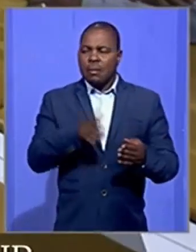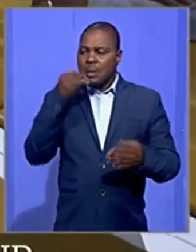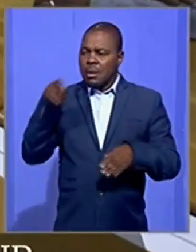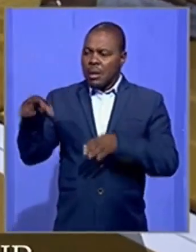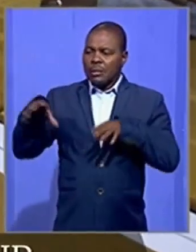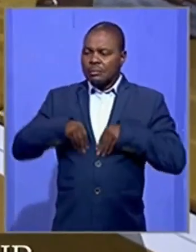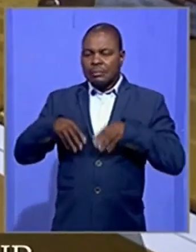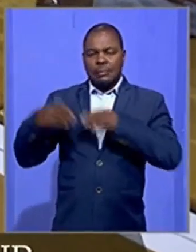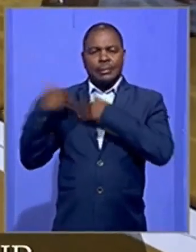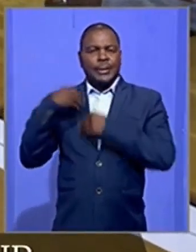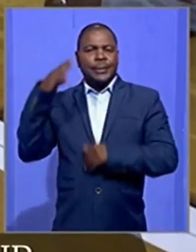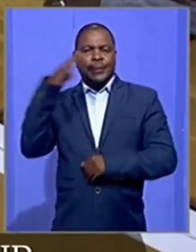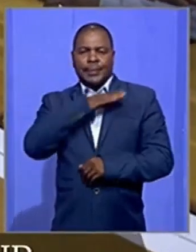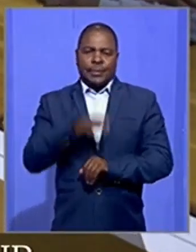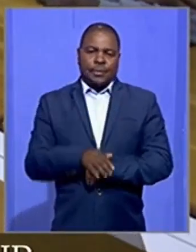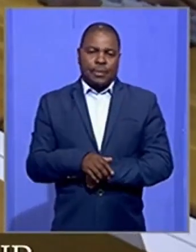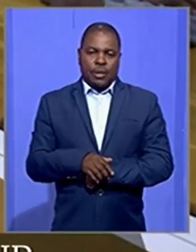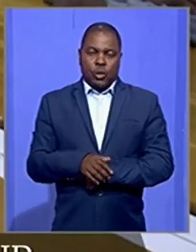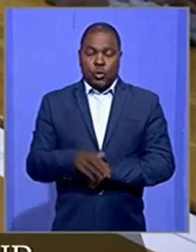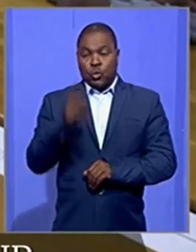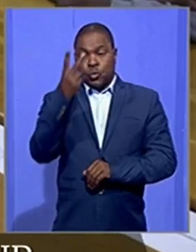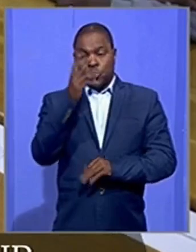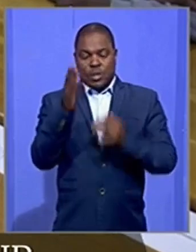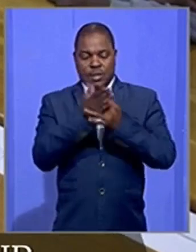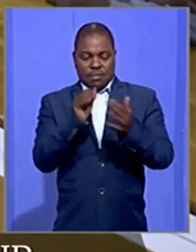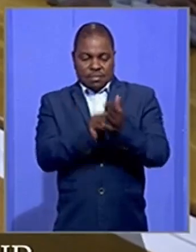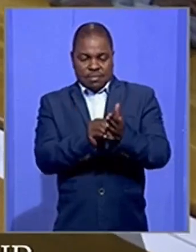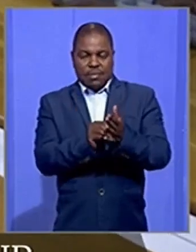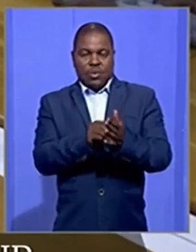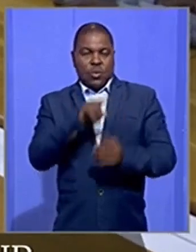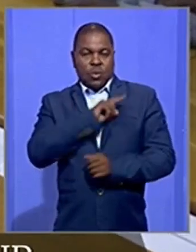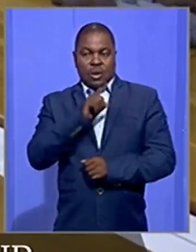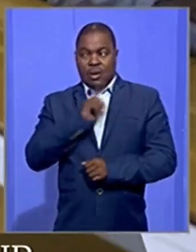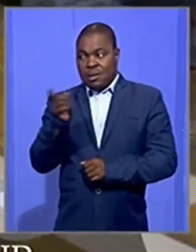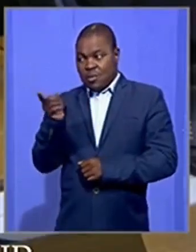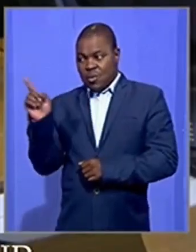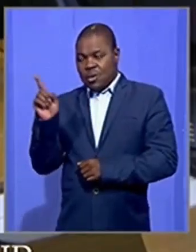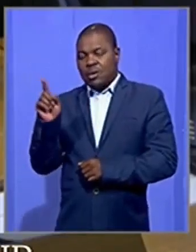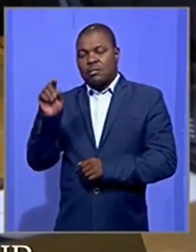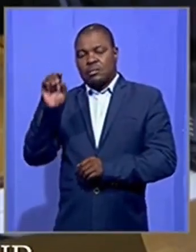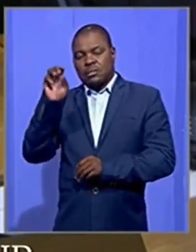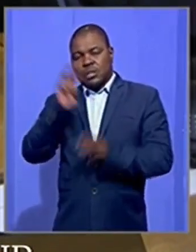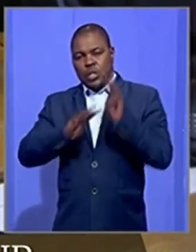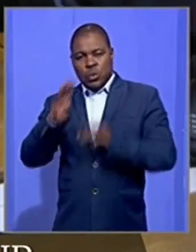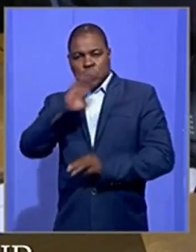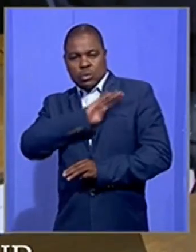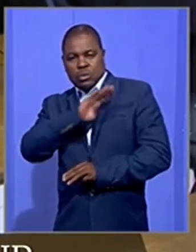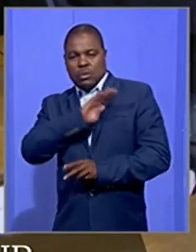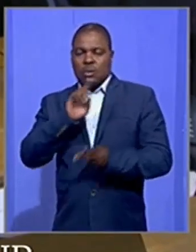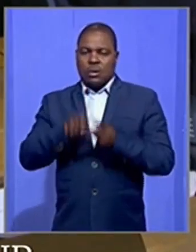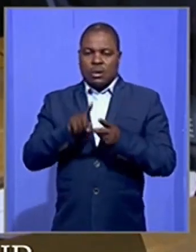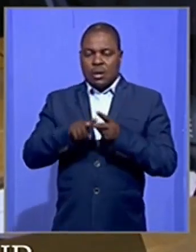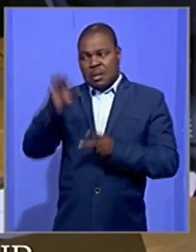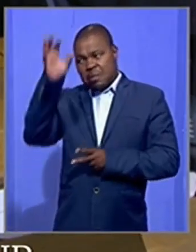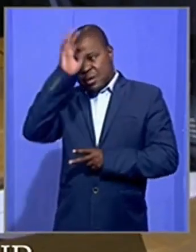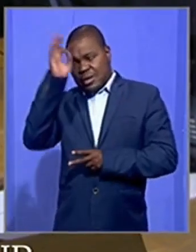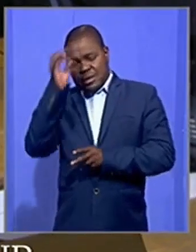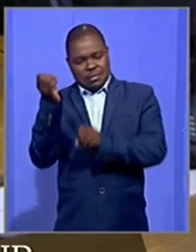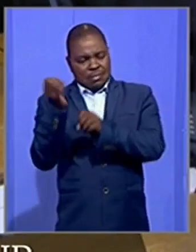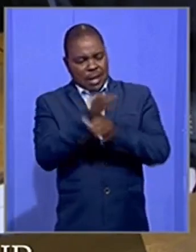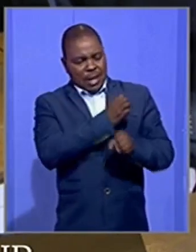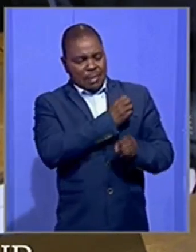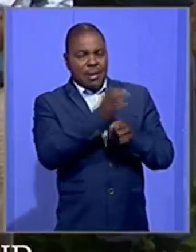Ba tlhatletse melato e le mebedi ya go ketikiwa ke mapodisi kgatlhanong le batlhankela ba tshireletso ba university le mapodisi